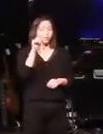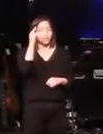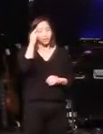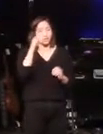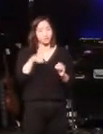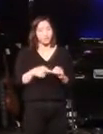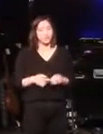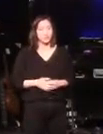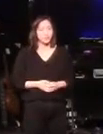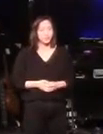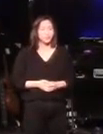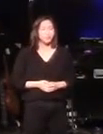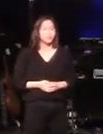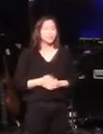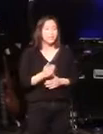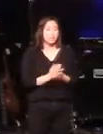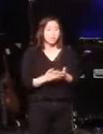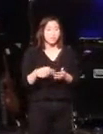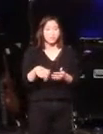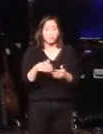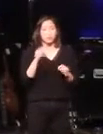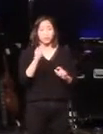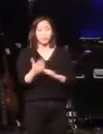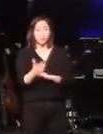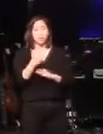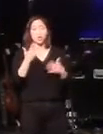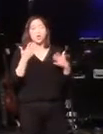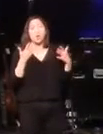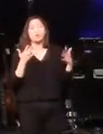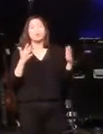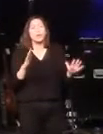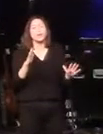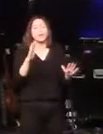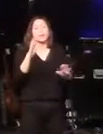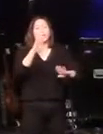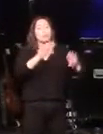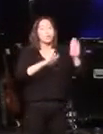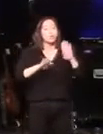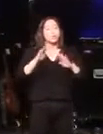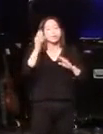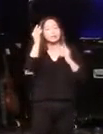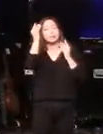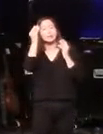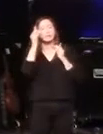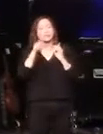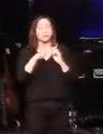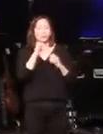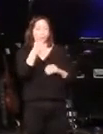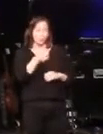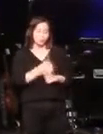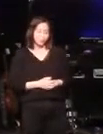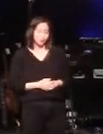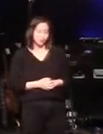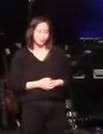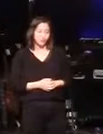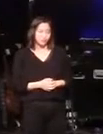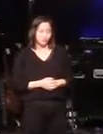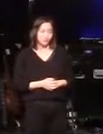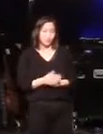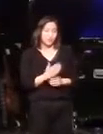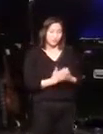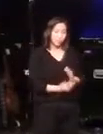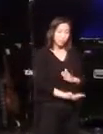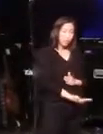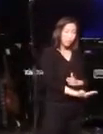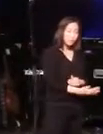Some of you woke up this morning already worried about tomorrow. Listen to me. You woke up this morning already worried